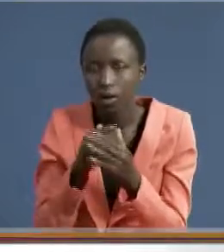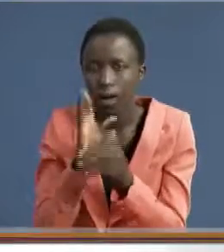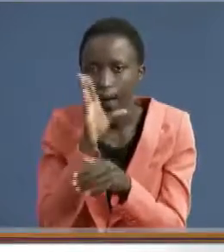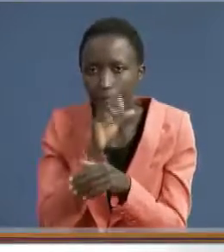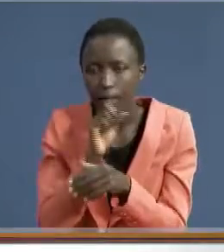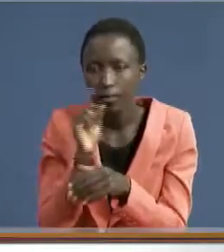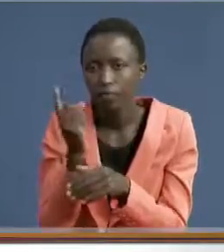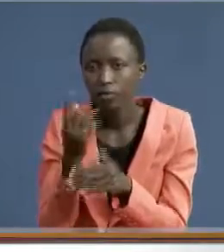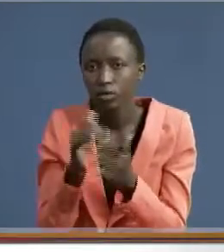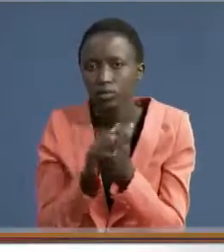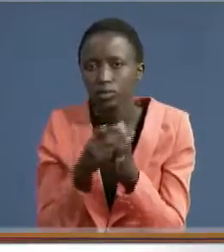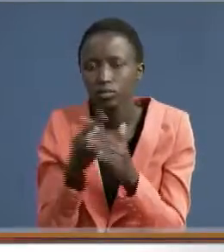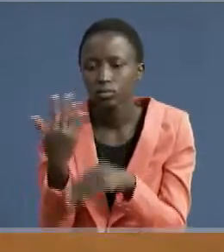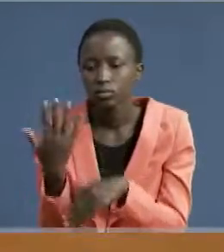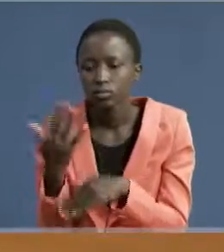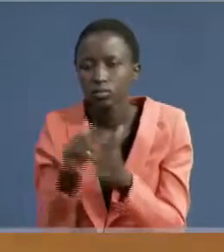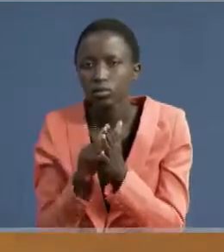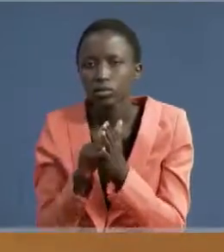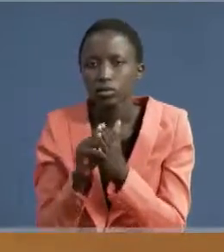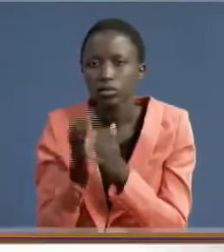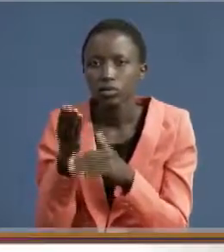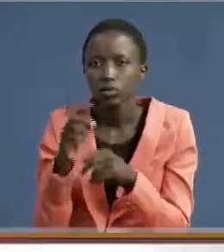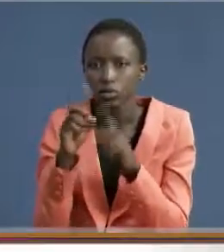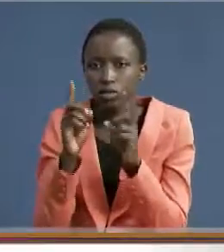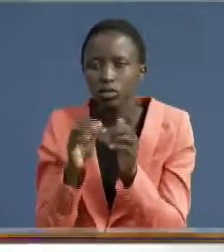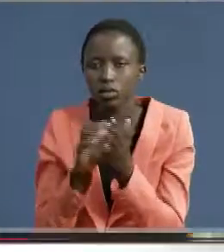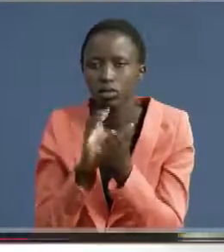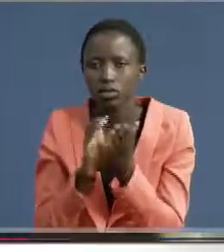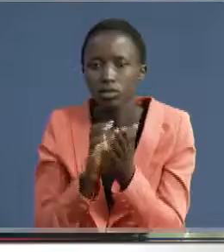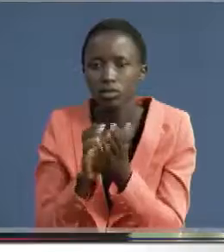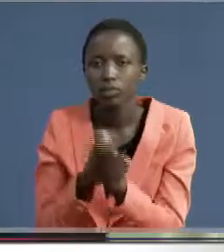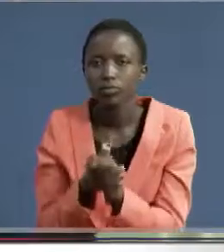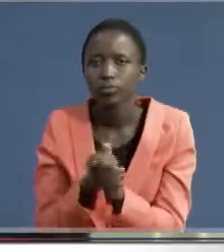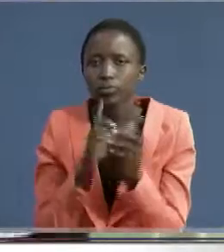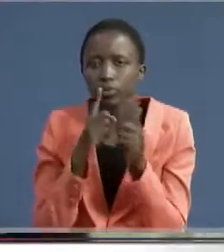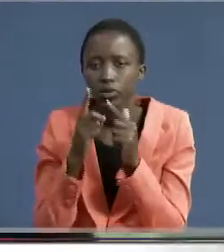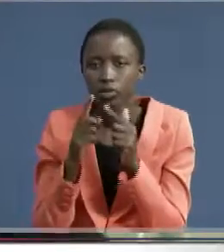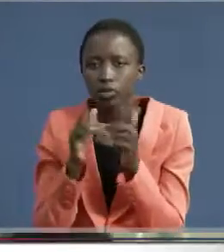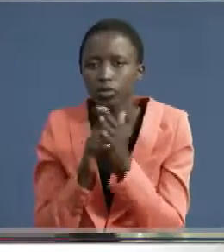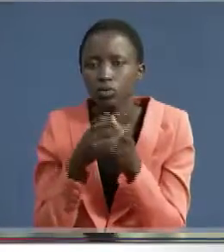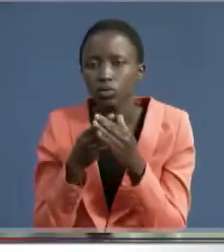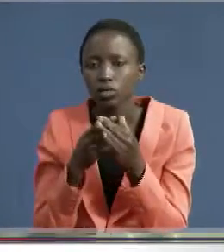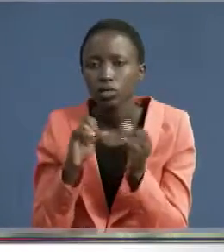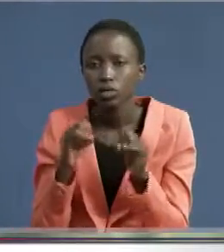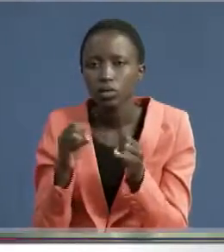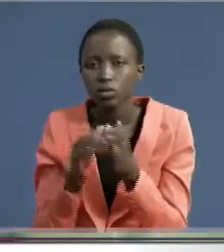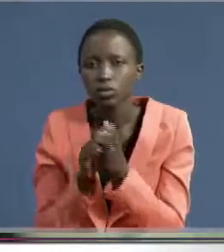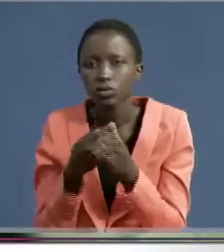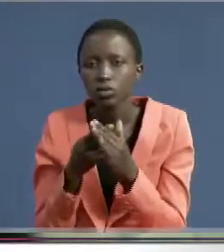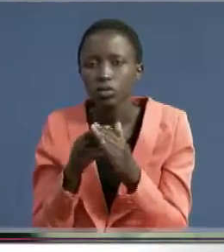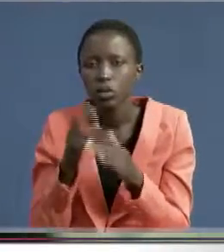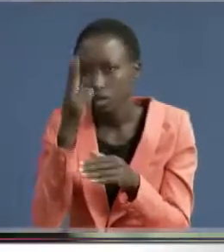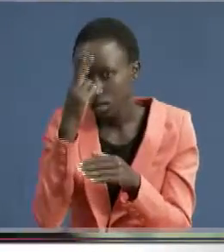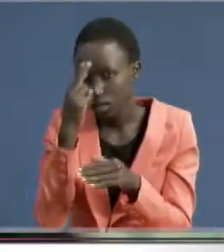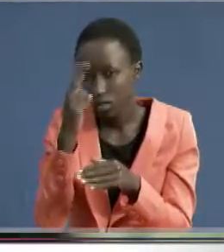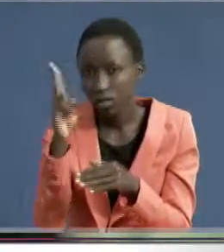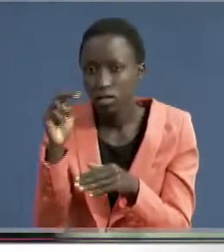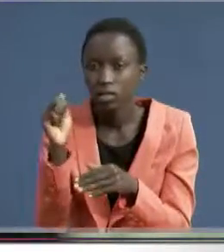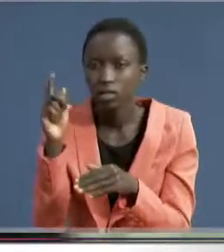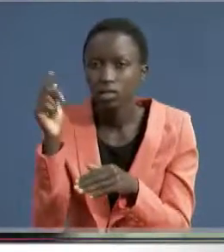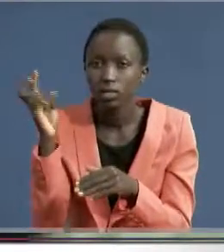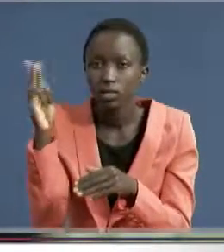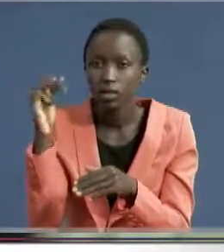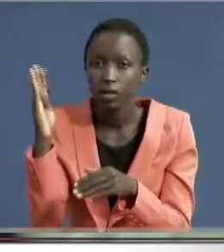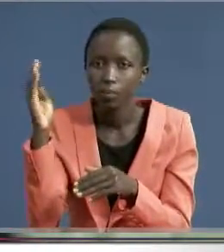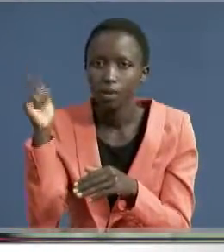first papers as they were absent from the examination centers. Speaking to the press, Narok County Commissioner George Natembea